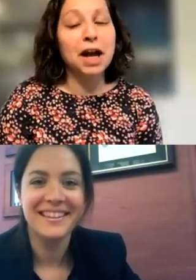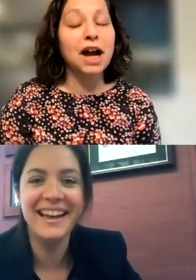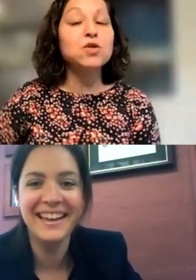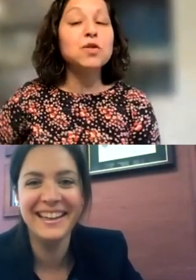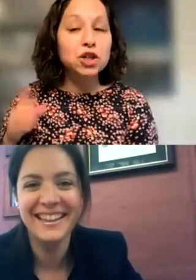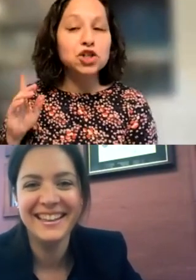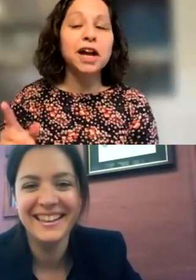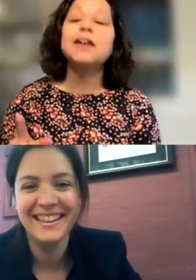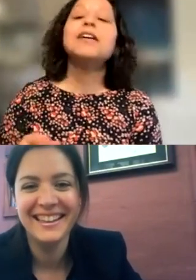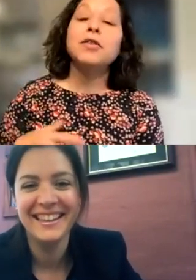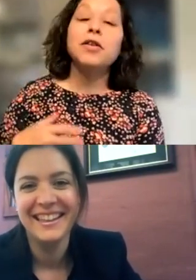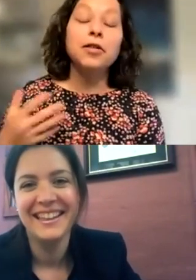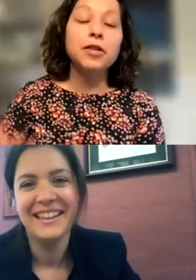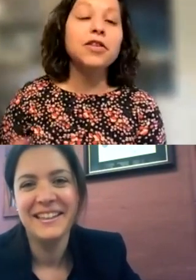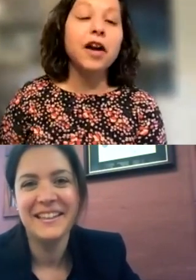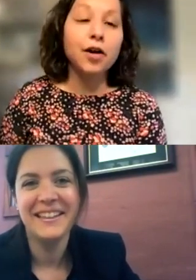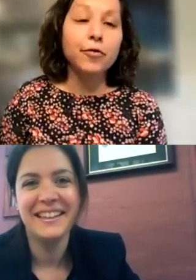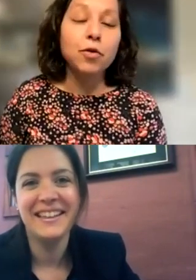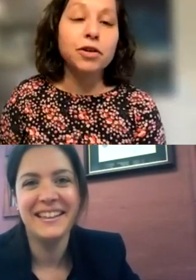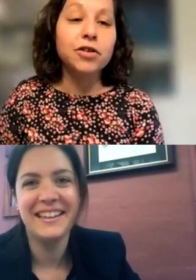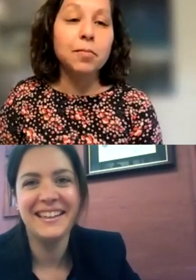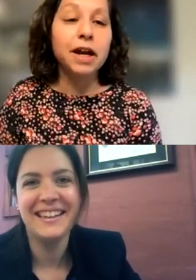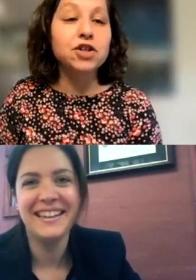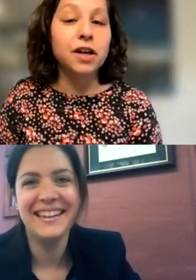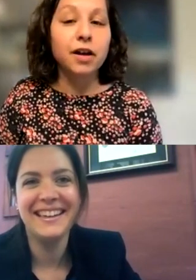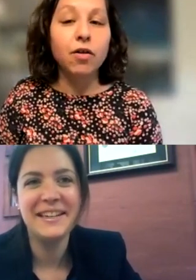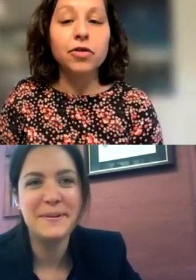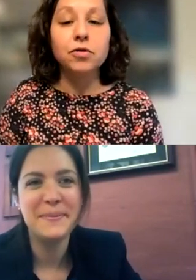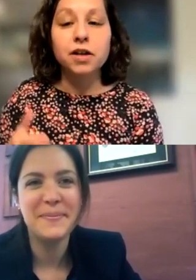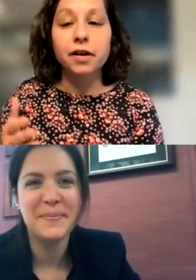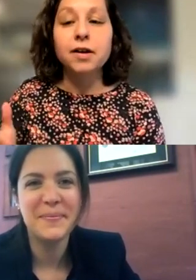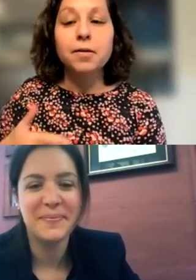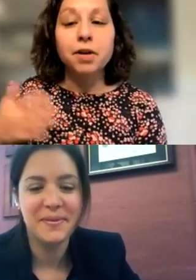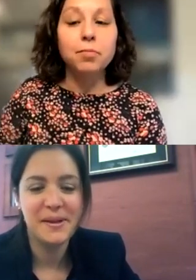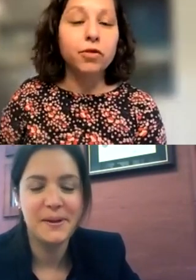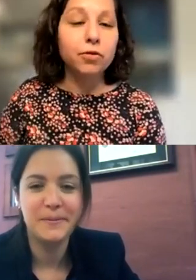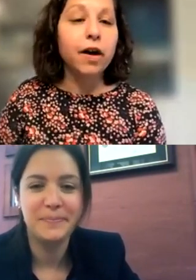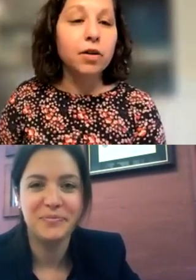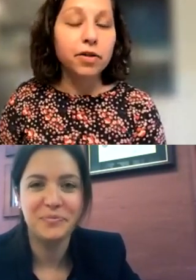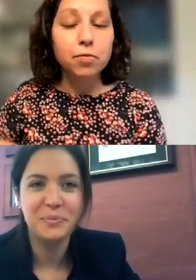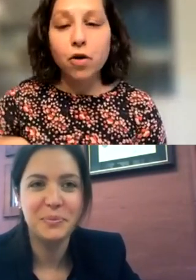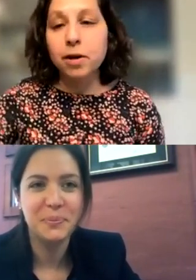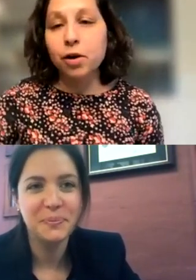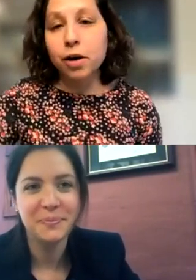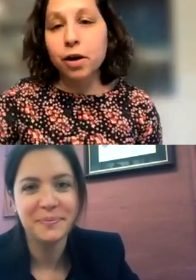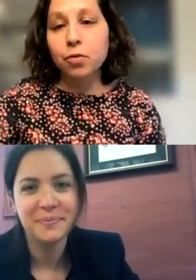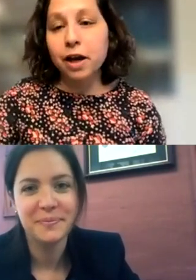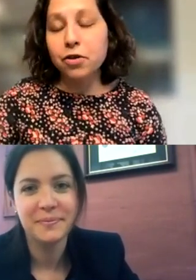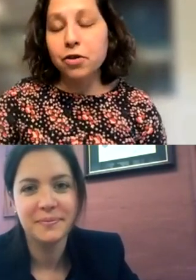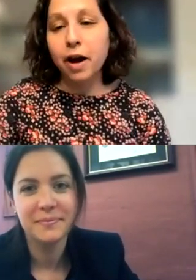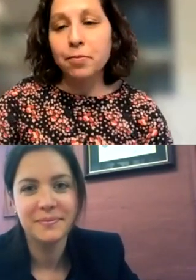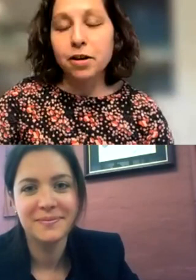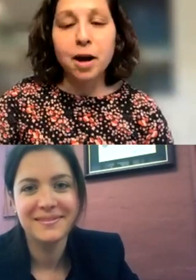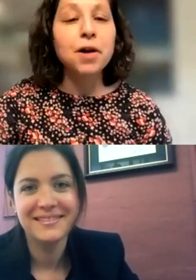but I do appreciate the desire for dissemination and also to be able to evaluate the program in a rigorous way.